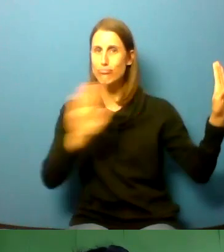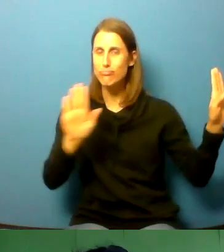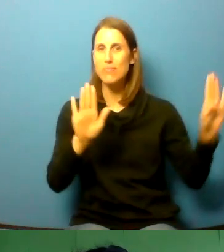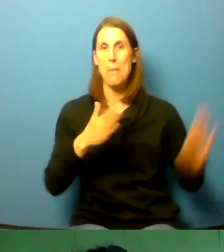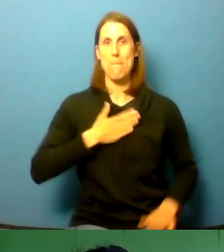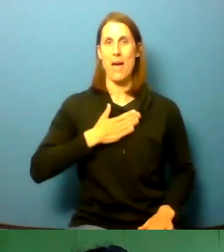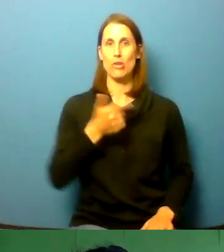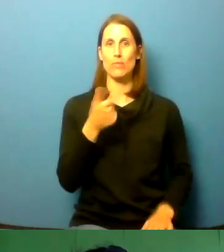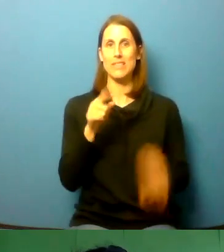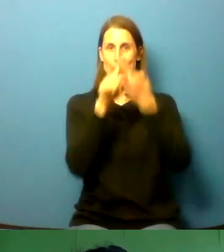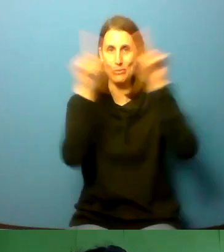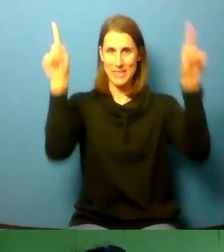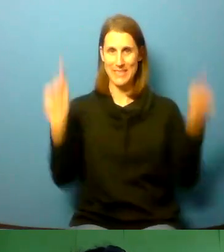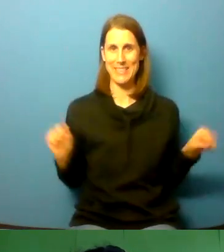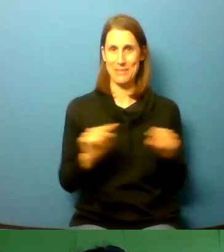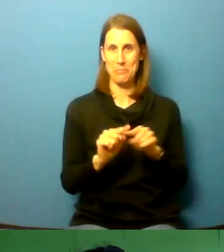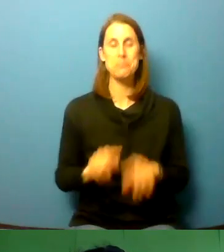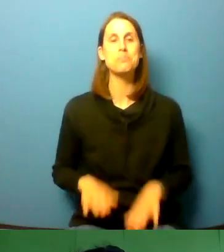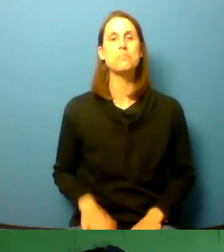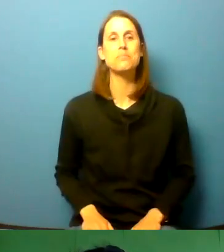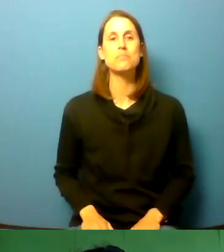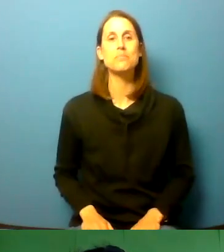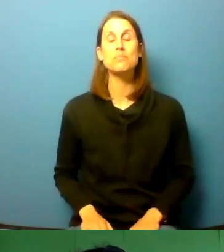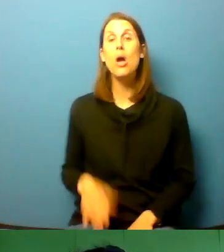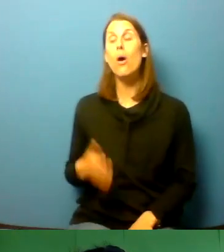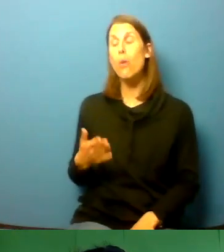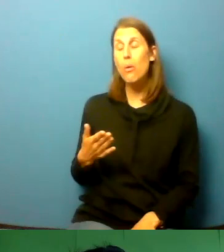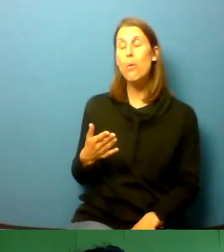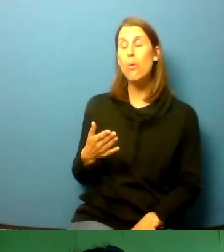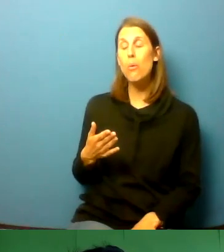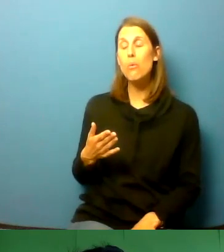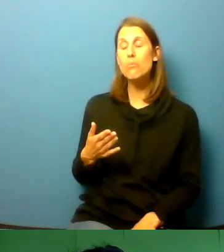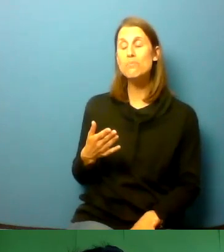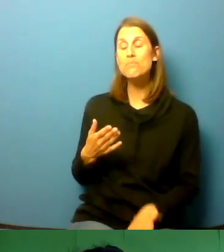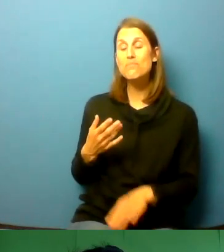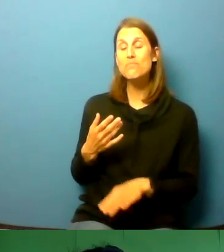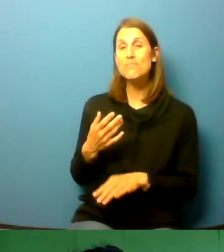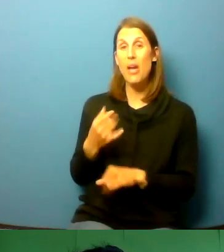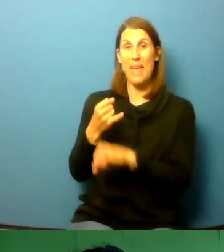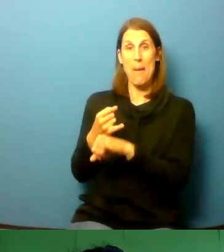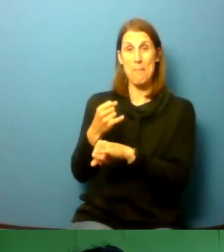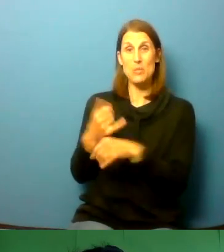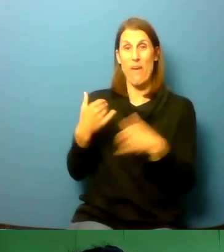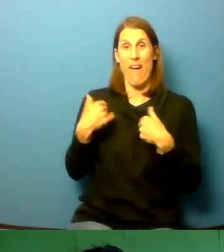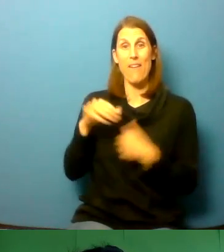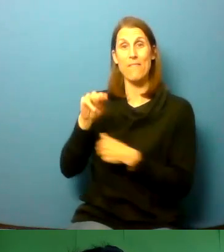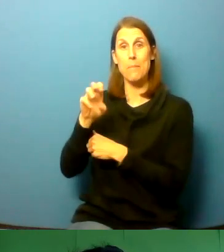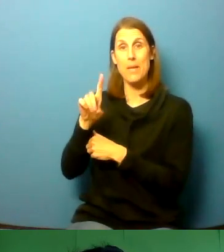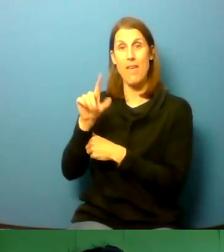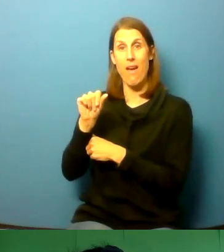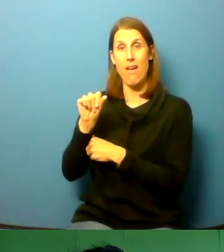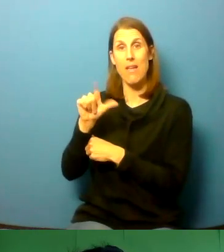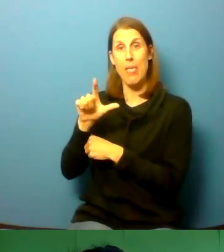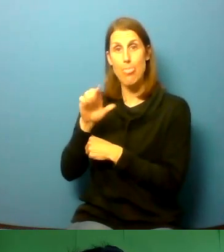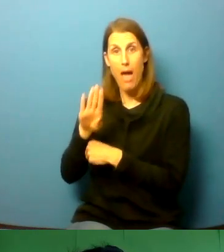on campus we have the media lab that has been moved in different locations over the years, but we have the